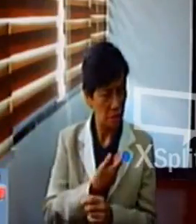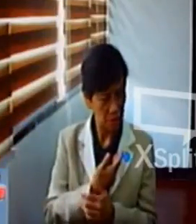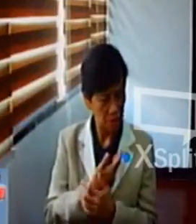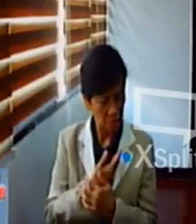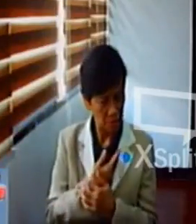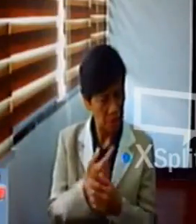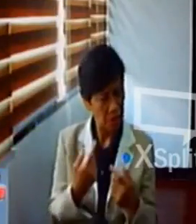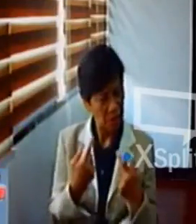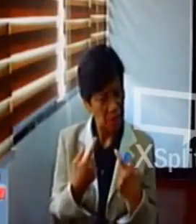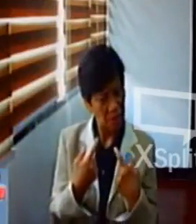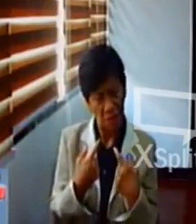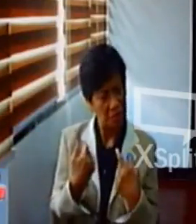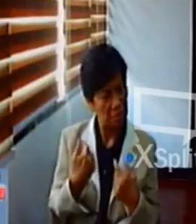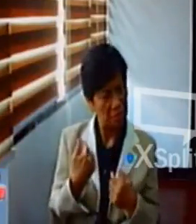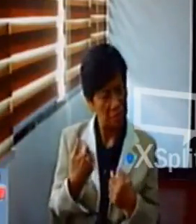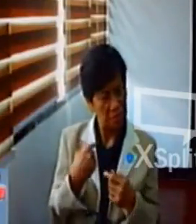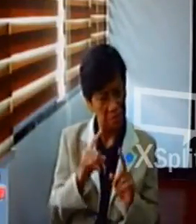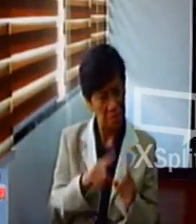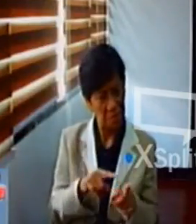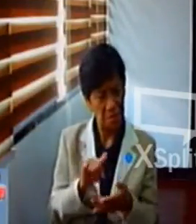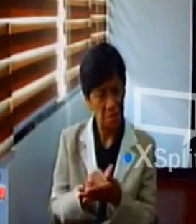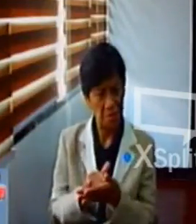We haven't really answered that